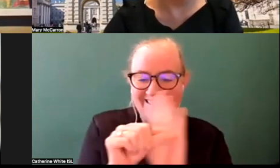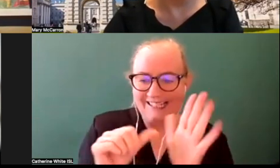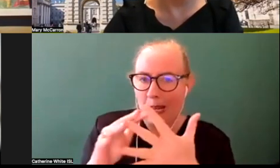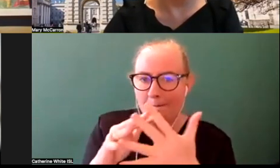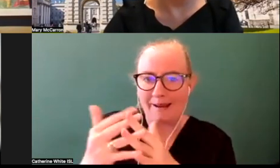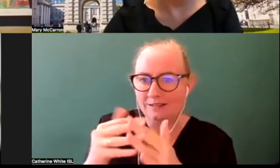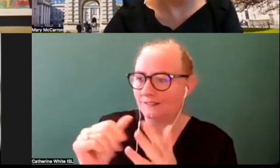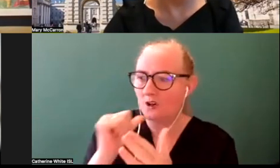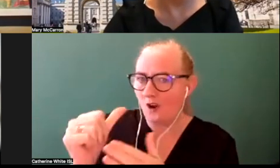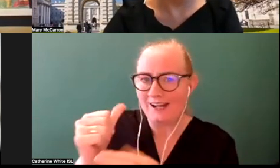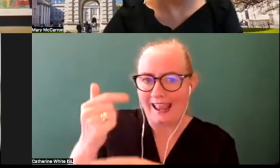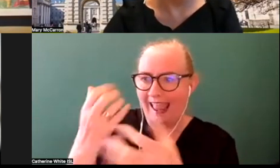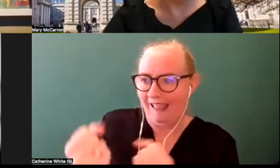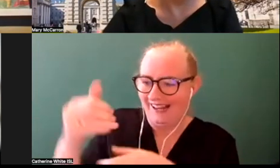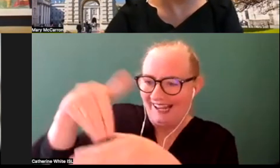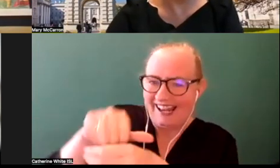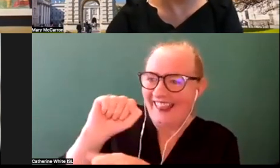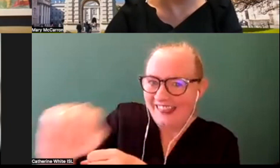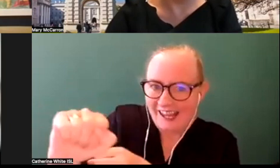wasn't within the service that they were.